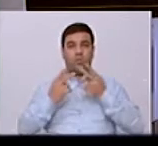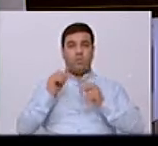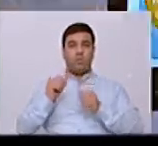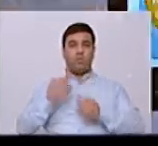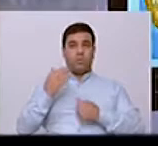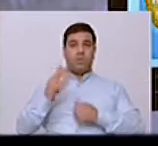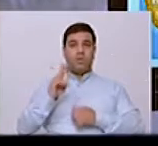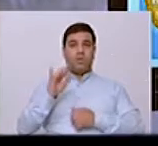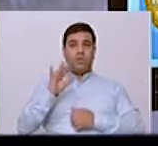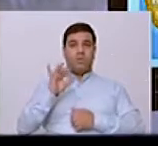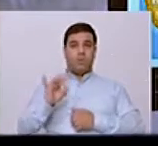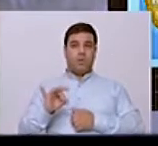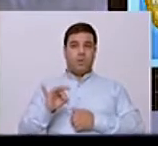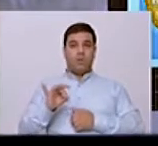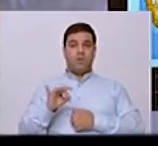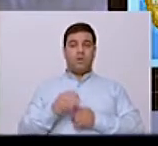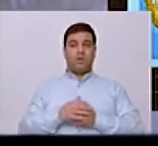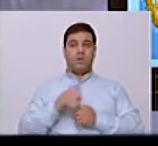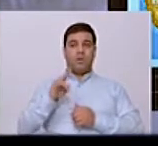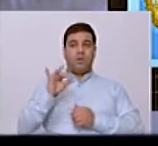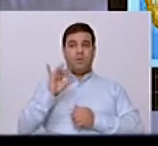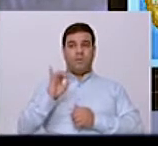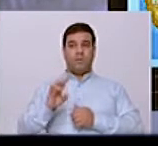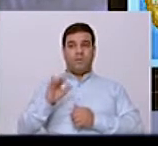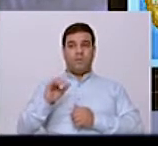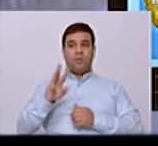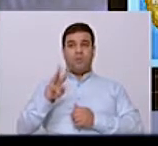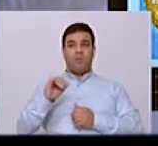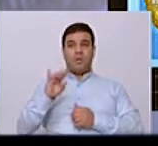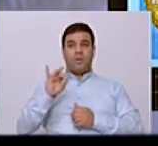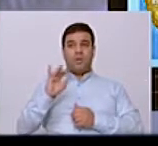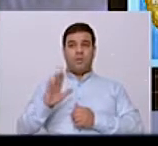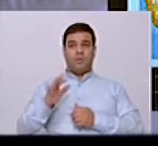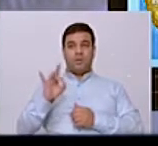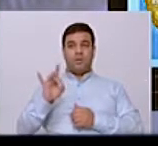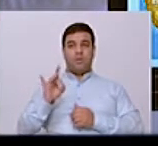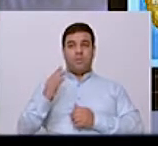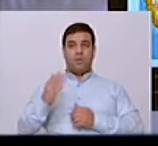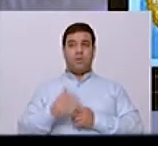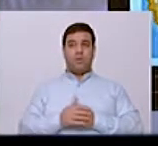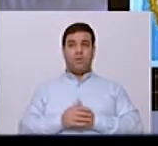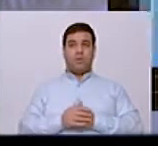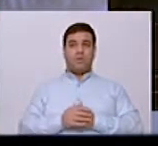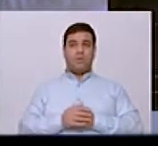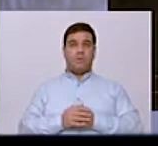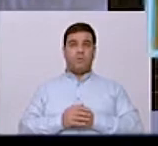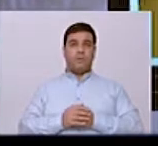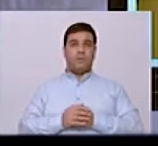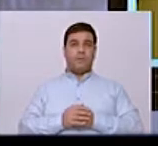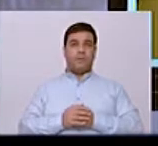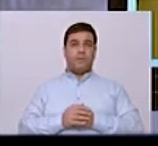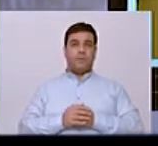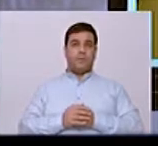mumkin, ya'ni Kipr, Livan va Maldiv respublikalari.